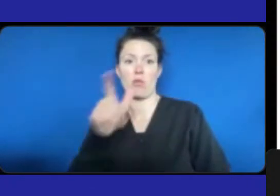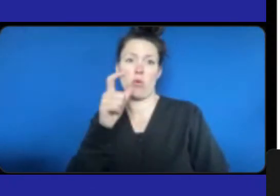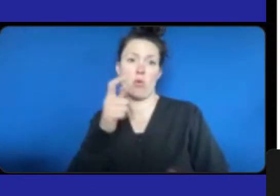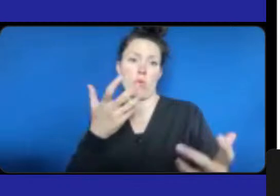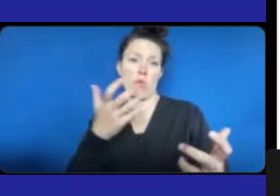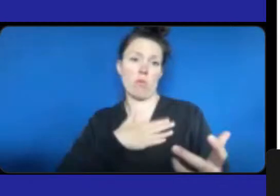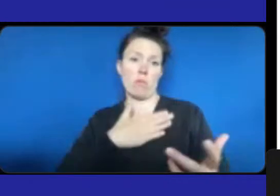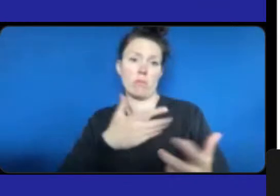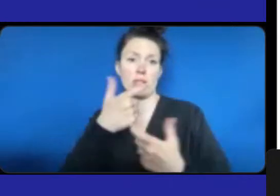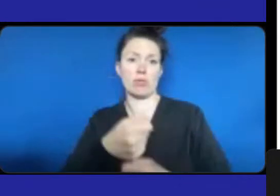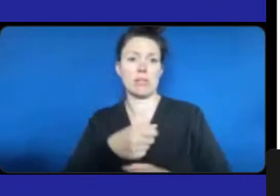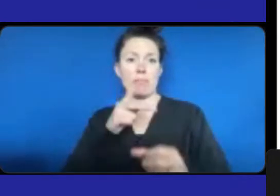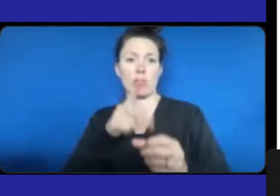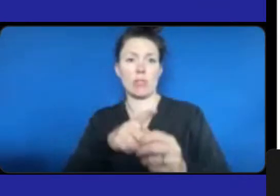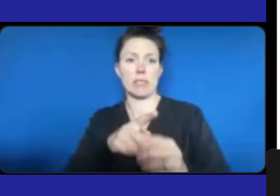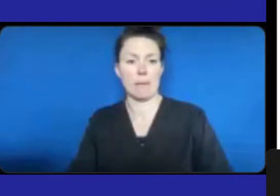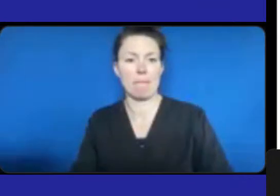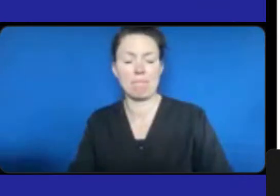Next slide.